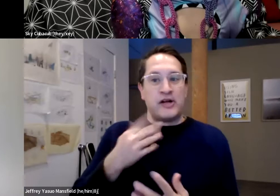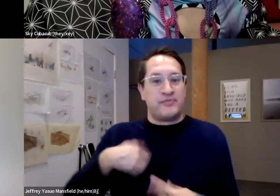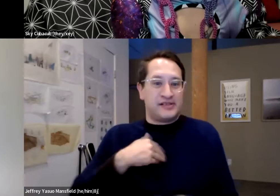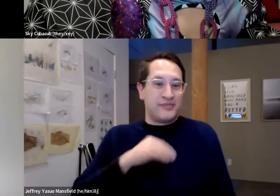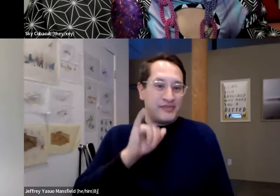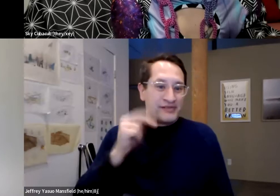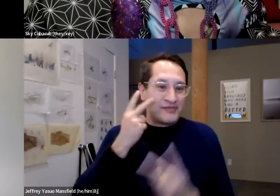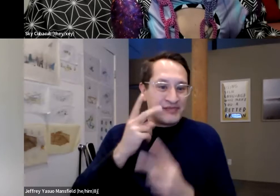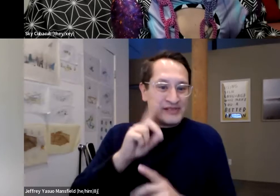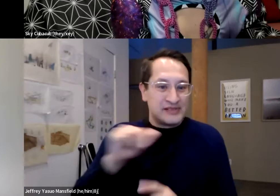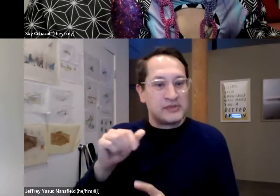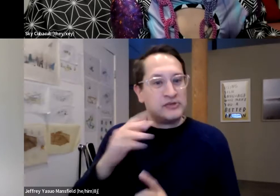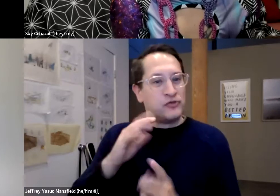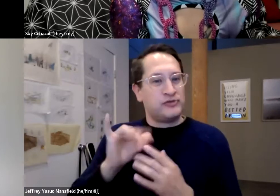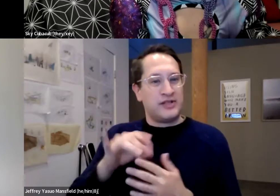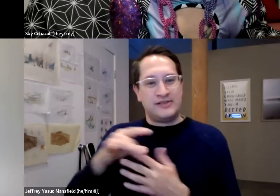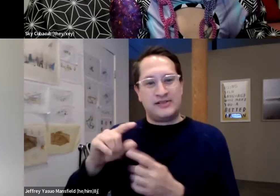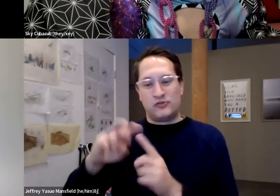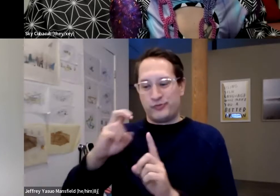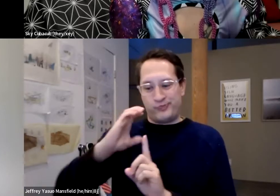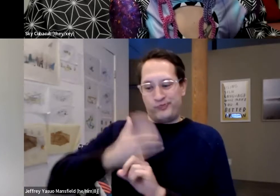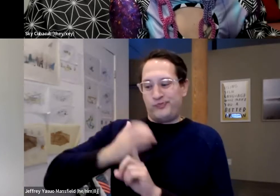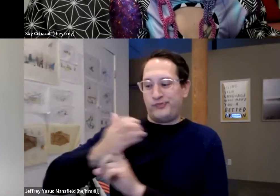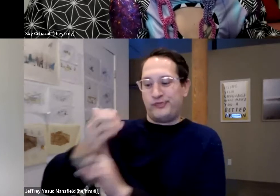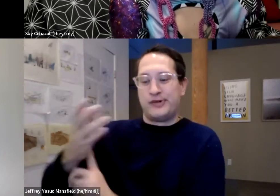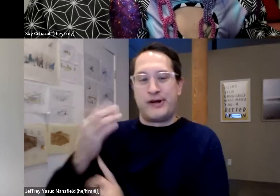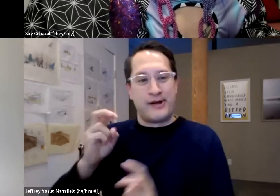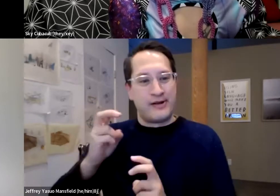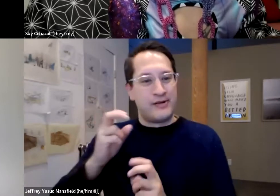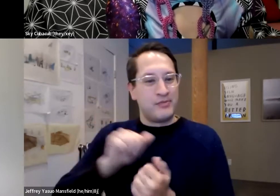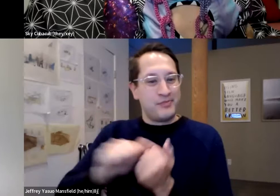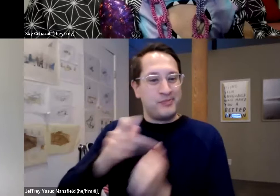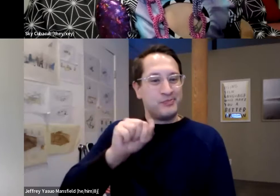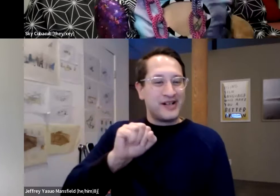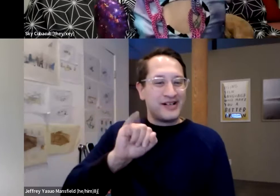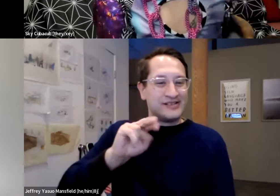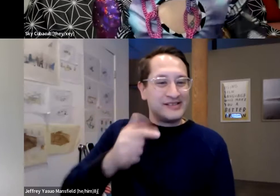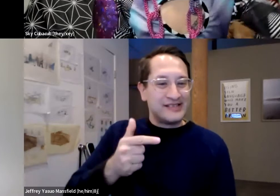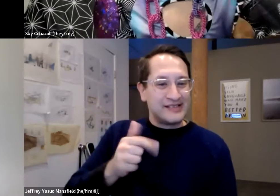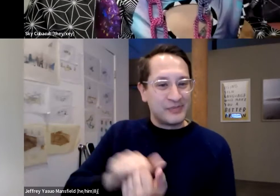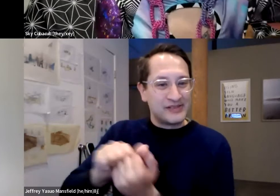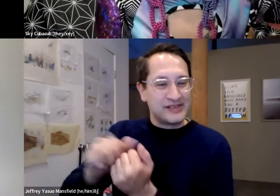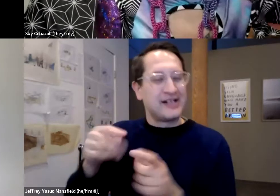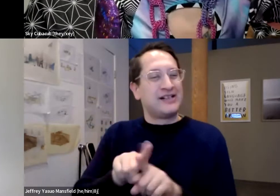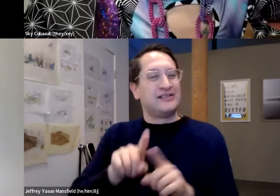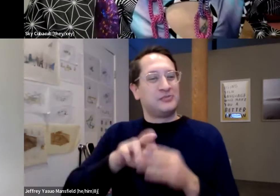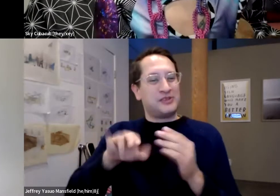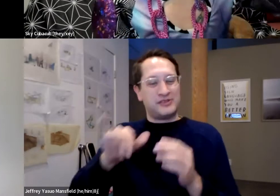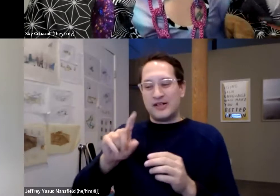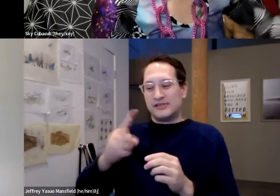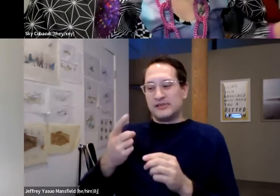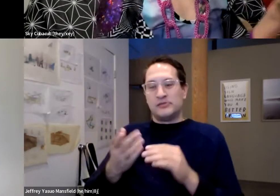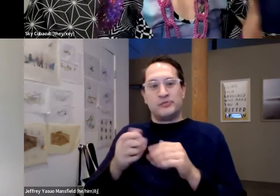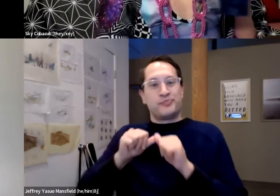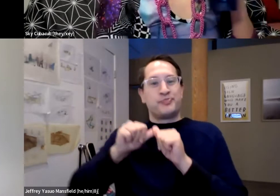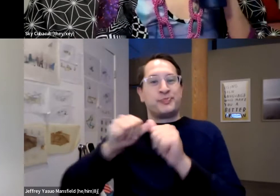our disability. So many of us have an invisible disability, that leads to these masks. Everyone's wearing a mask, it's passing.